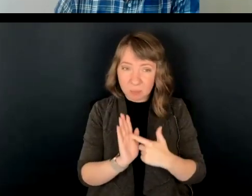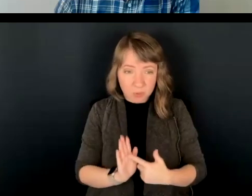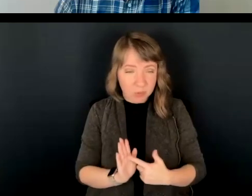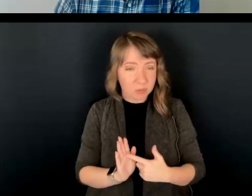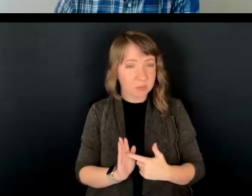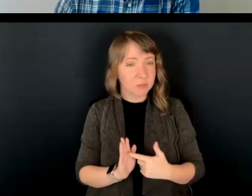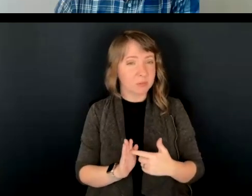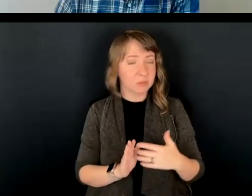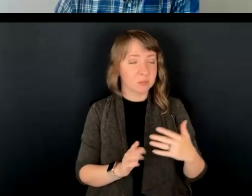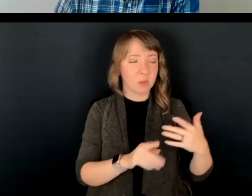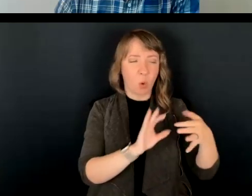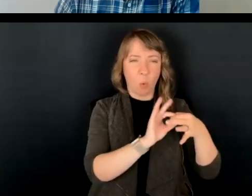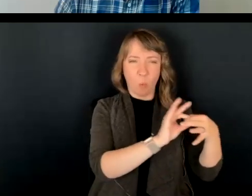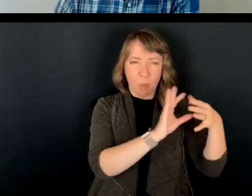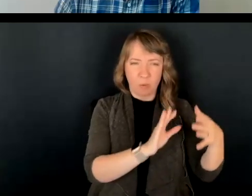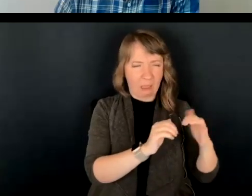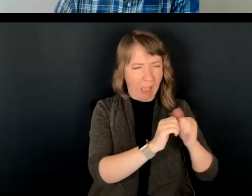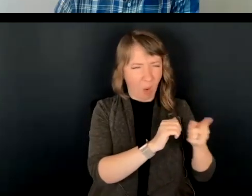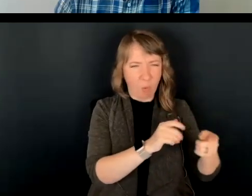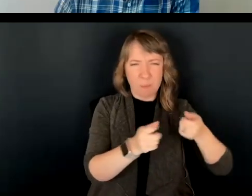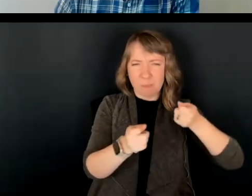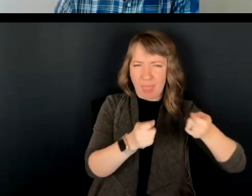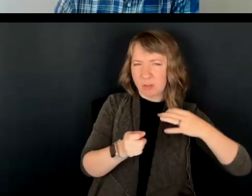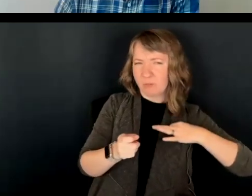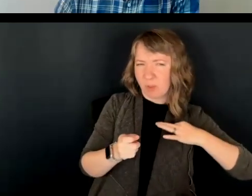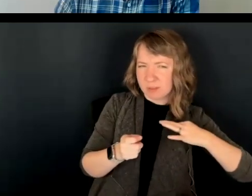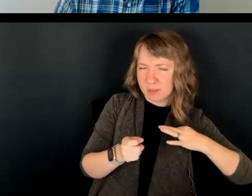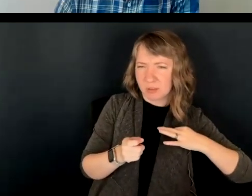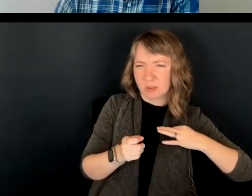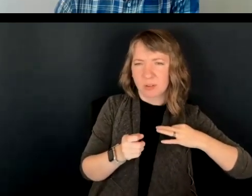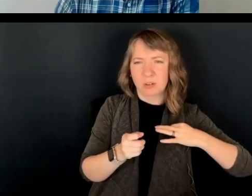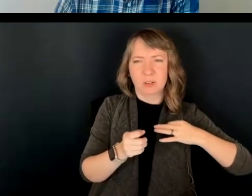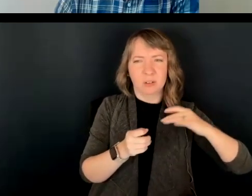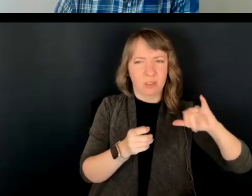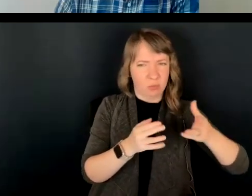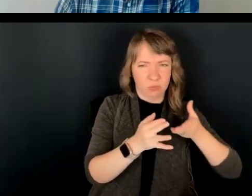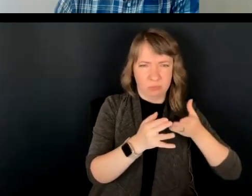volunteers by a cooperator and that being enabled through an agreement.